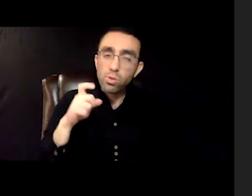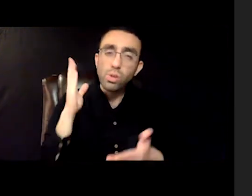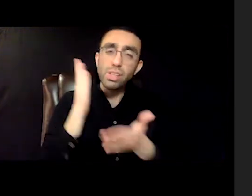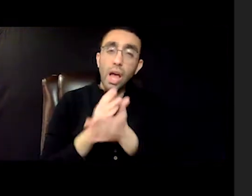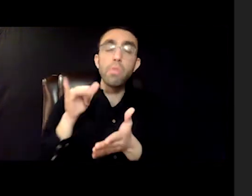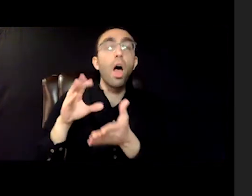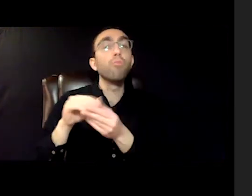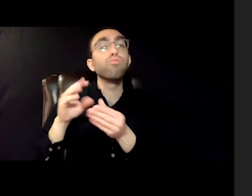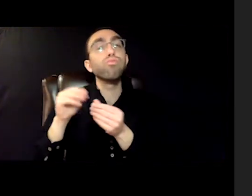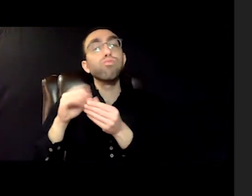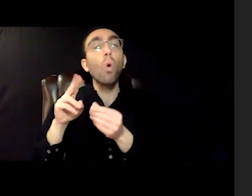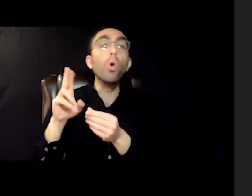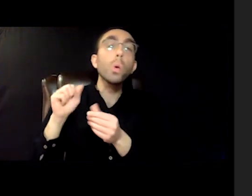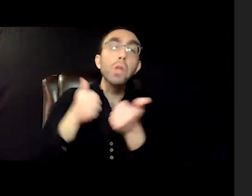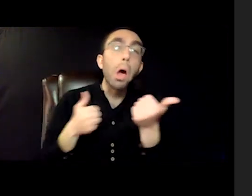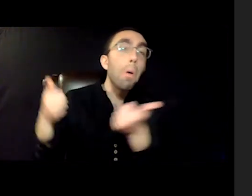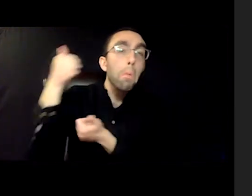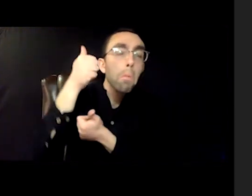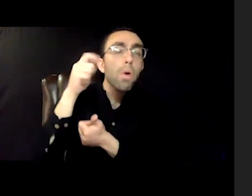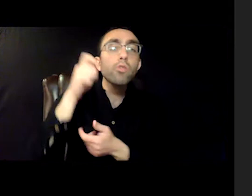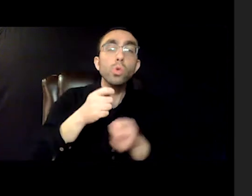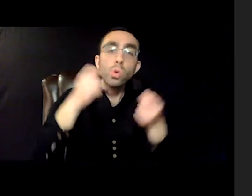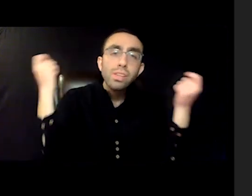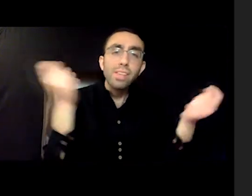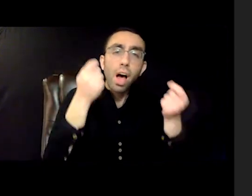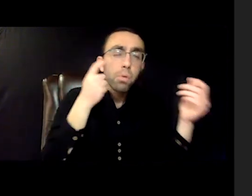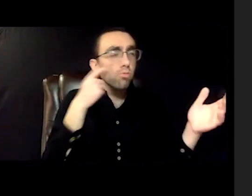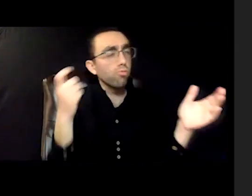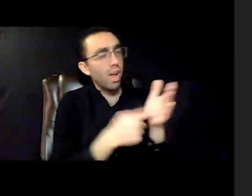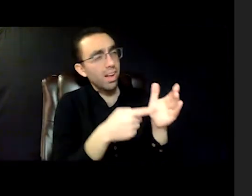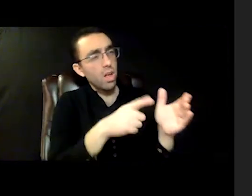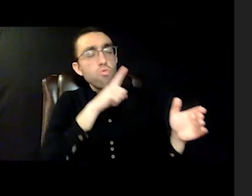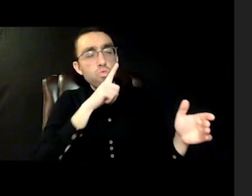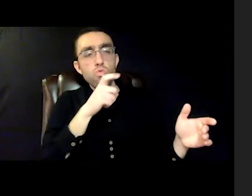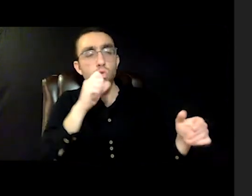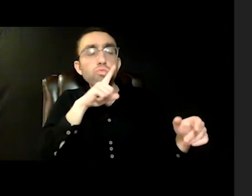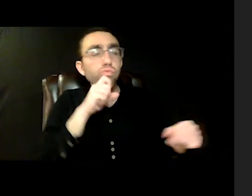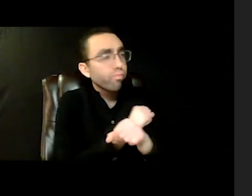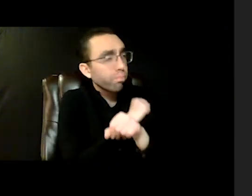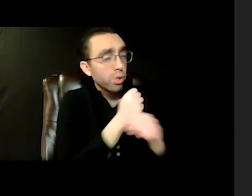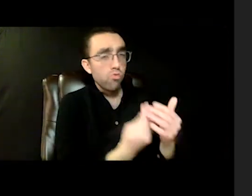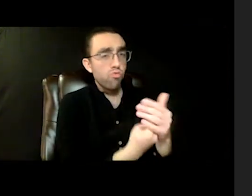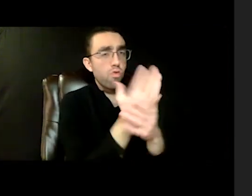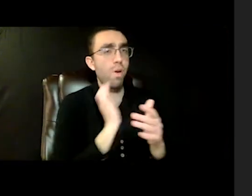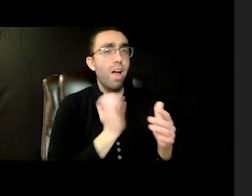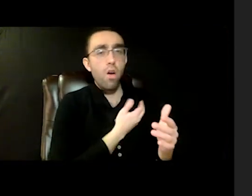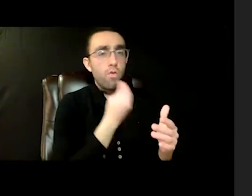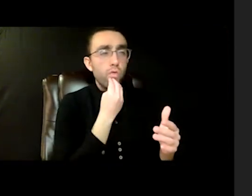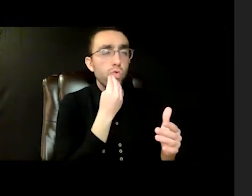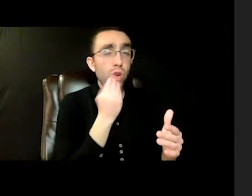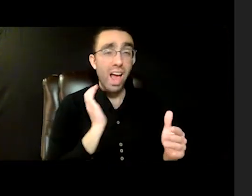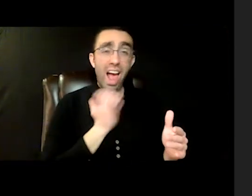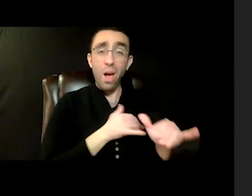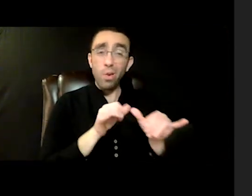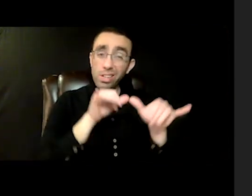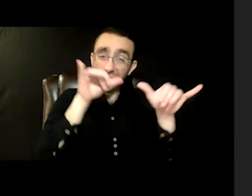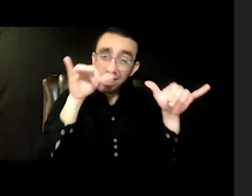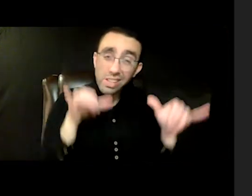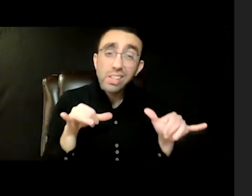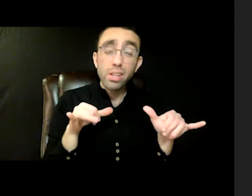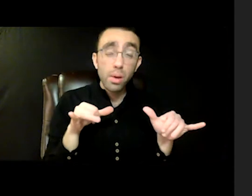recognize and celebrate the ones that are actually growing our food. We have to understand that we live in a system from the very